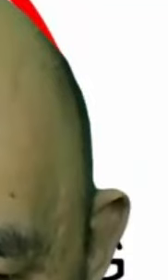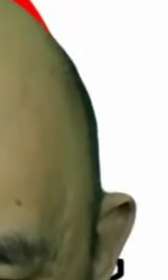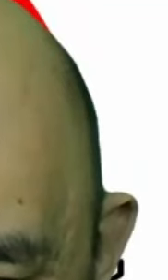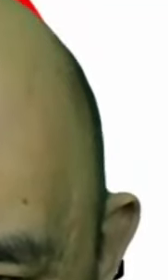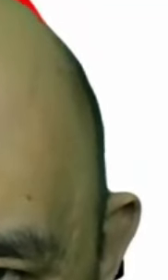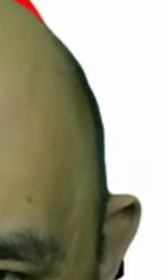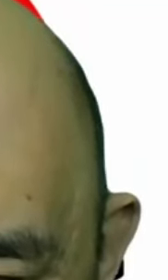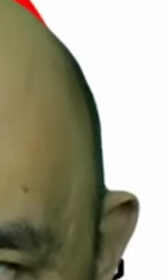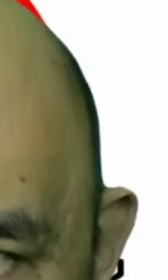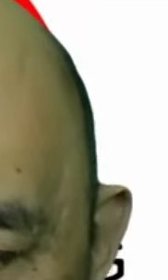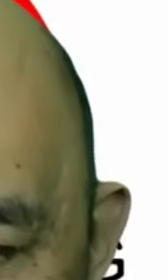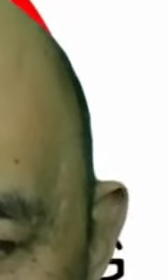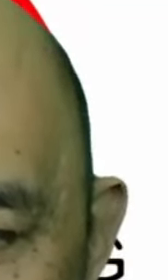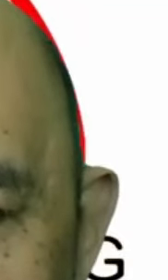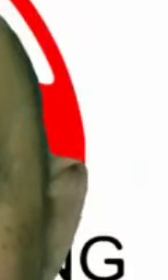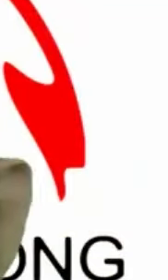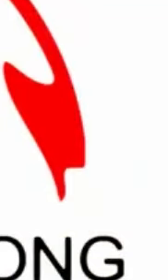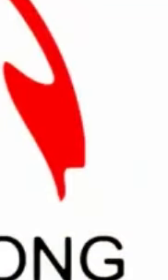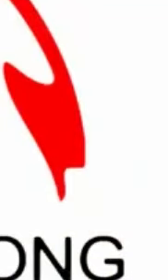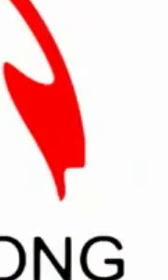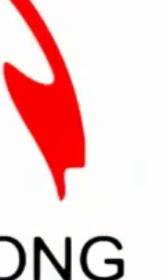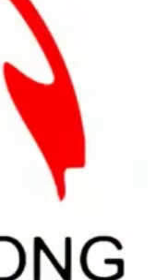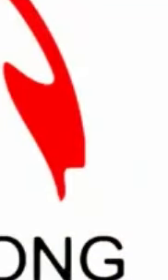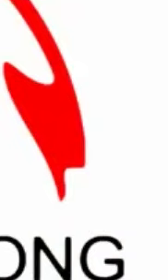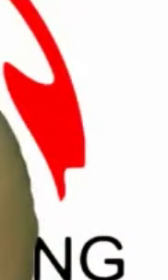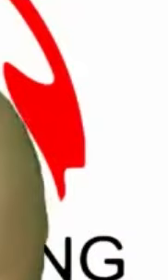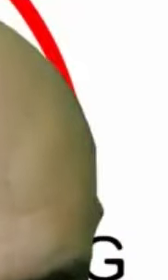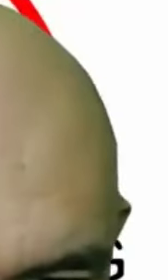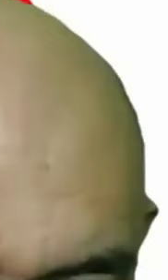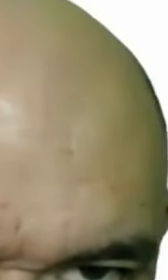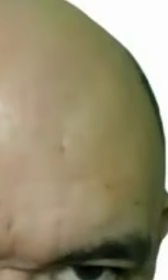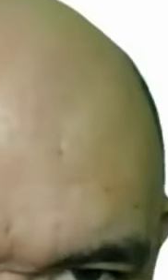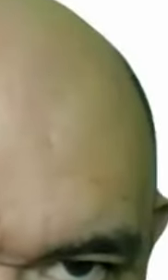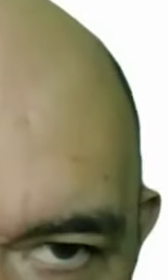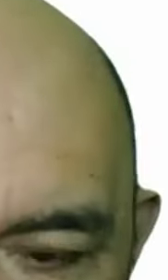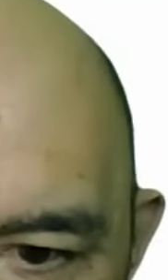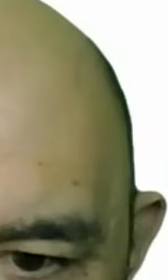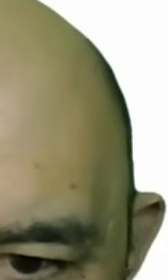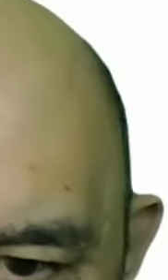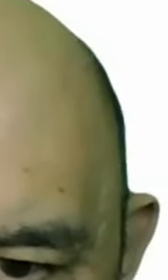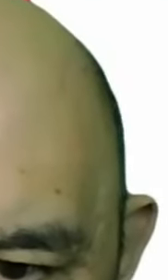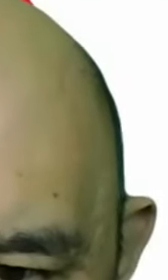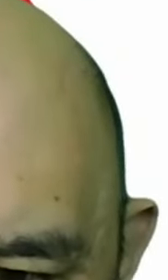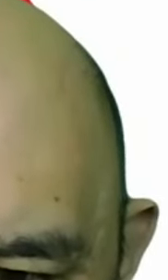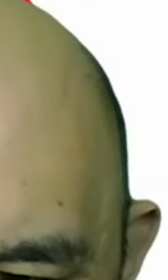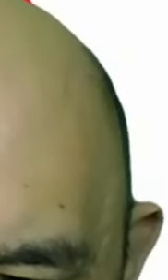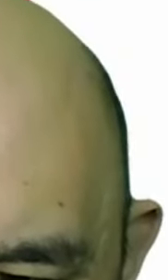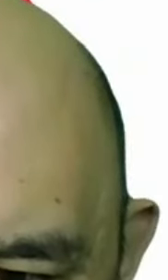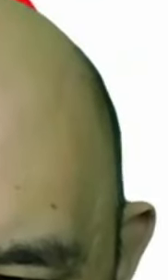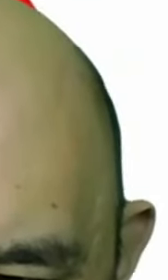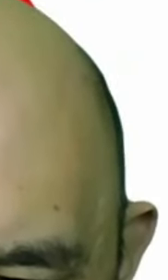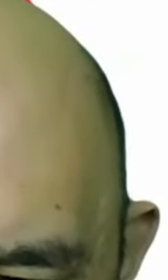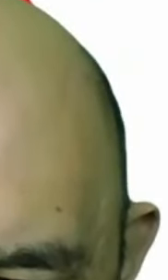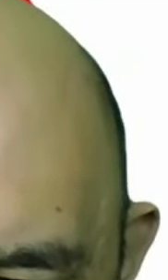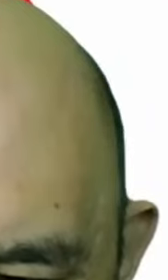Yes, you are clear. Yeah, I have some problems with my screen. Give me just a few seconds. We can see